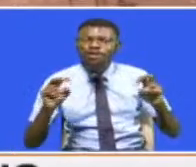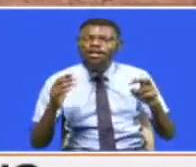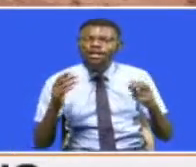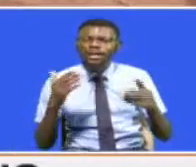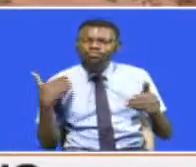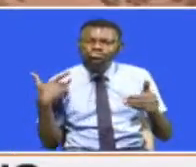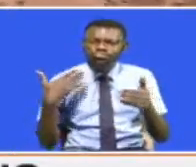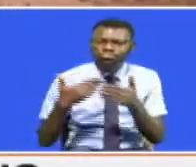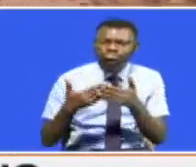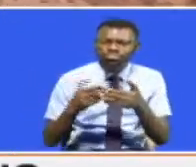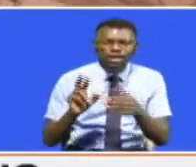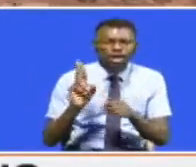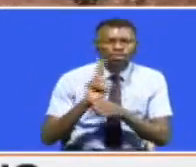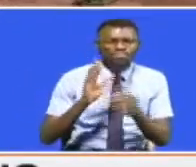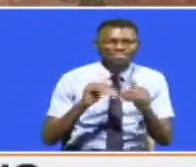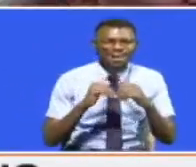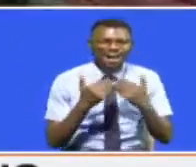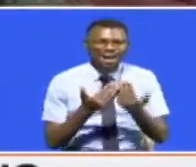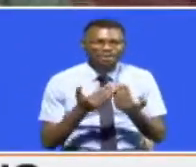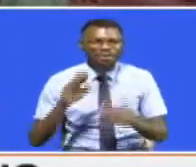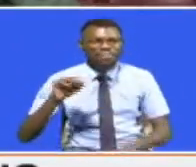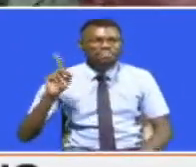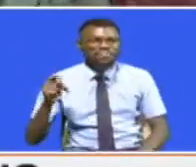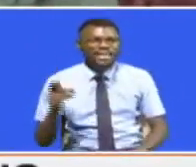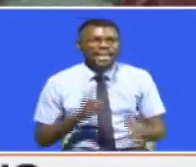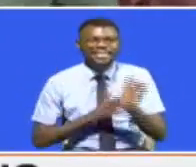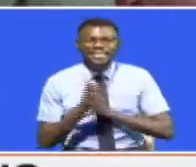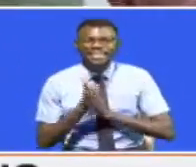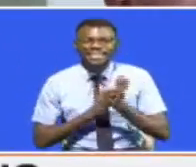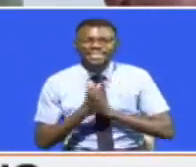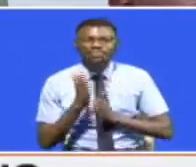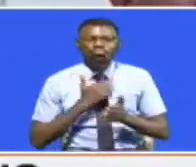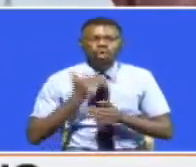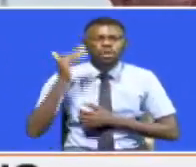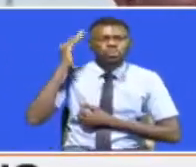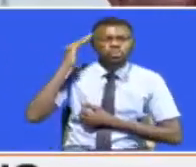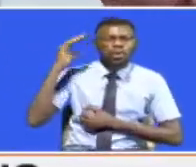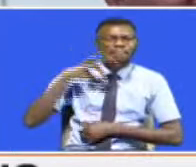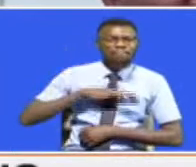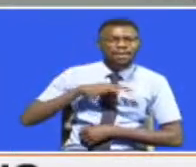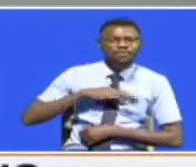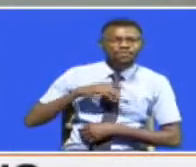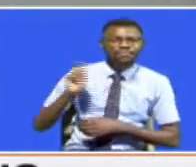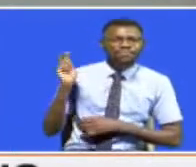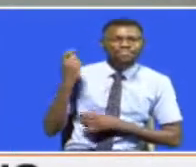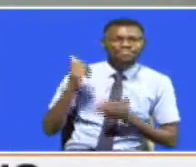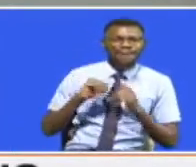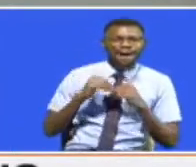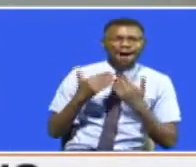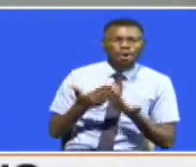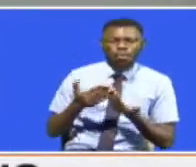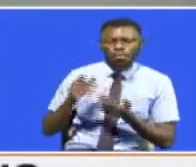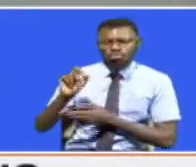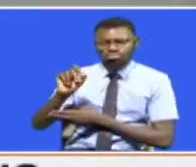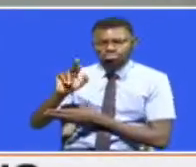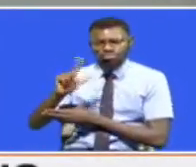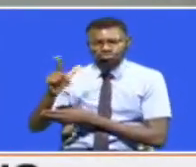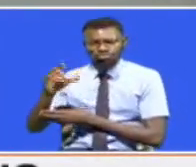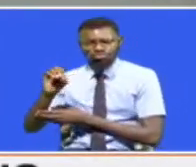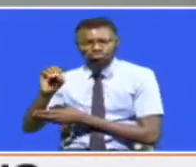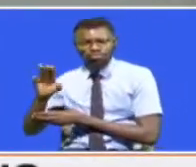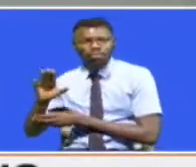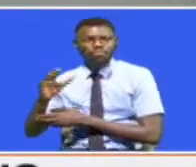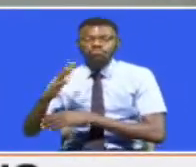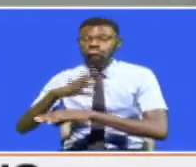viability. The legislators were keen to establish the benefits so far for Kenya since Tullow Oil began activity in the